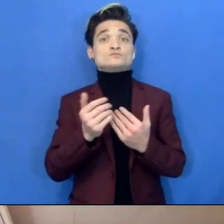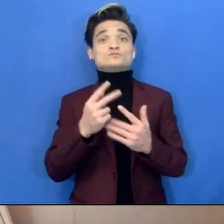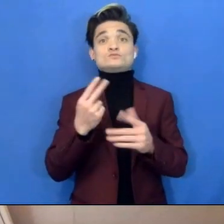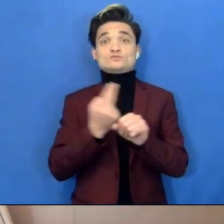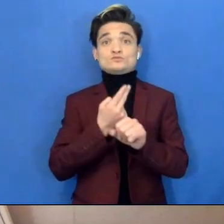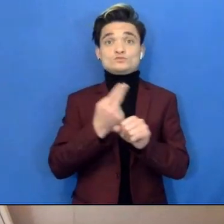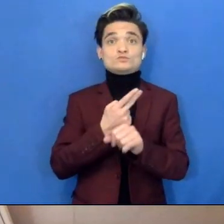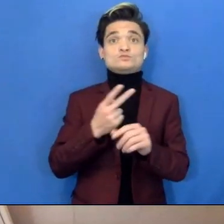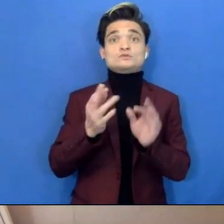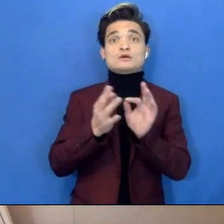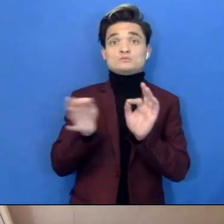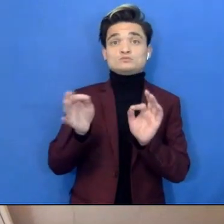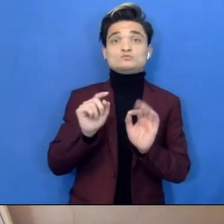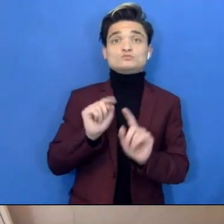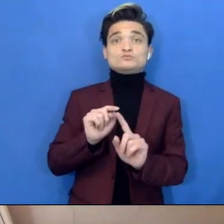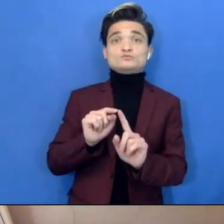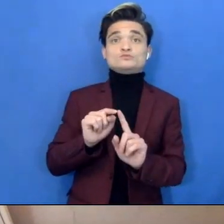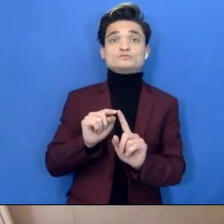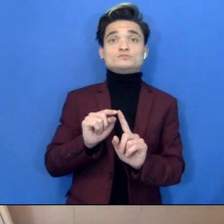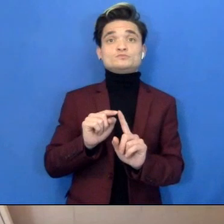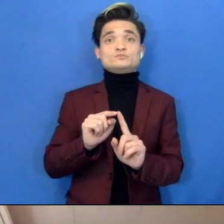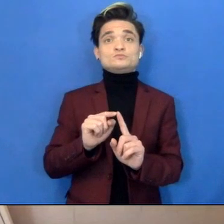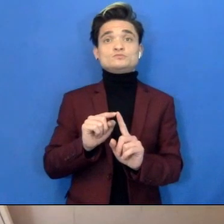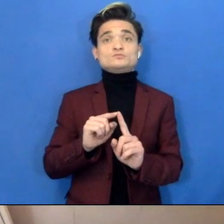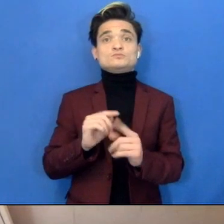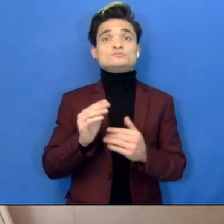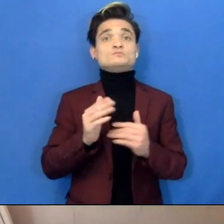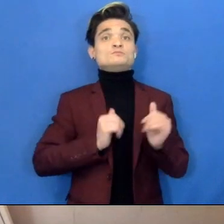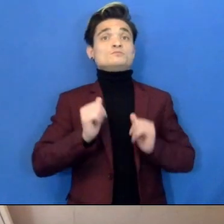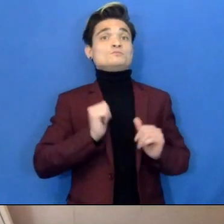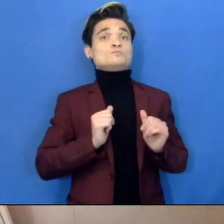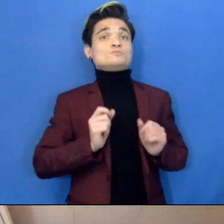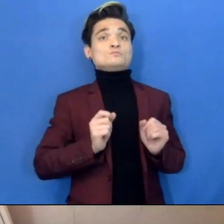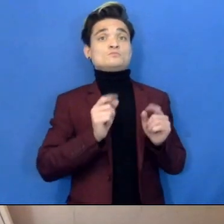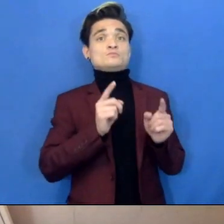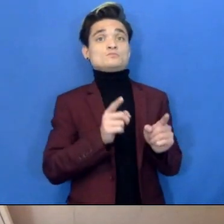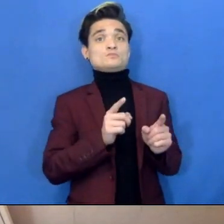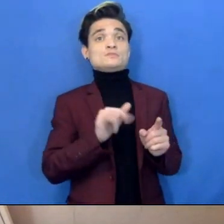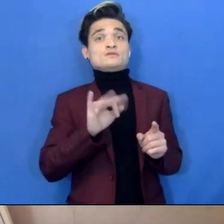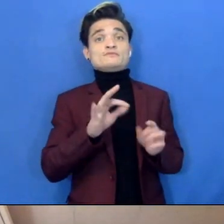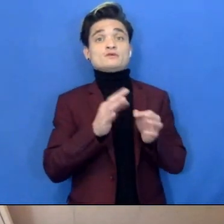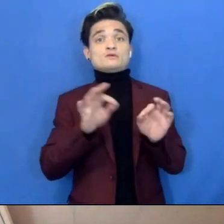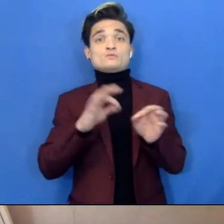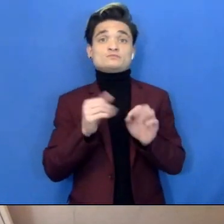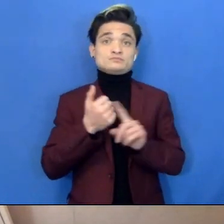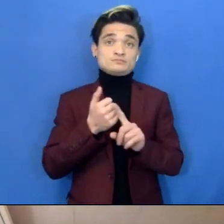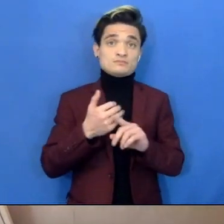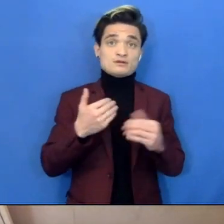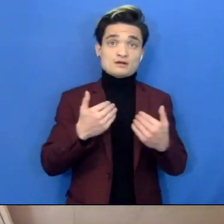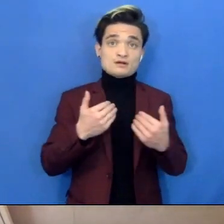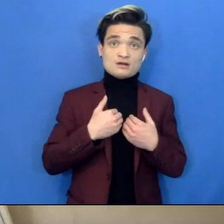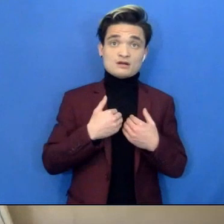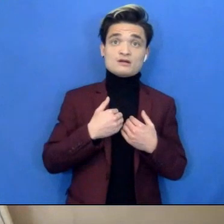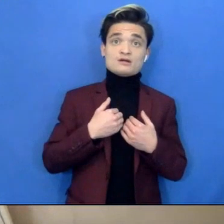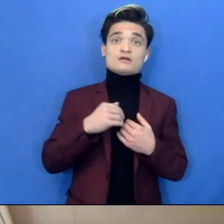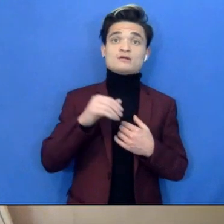have a language where the terms are gendered, you have the opportunity of making